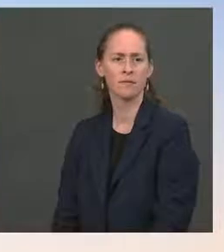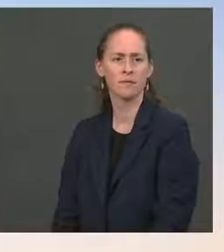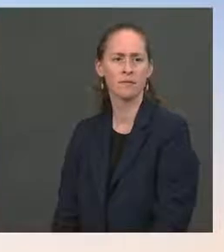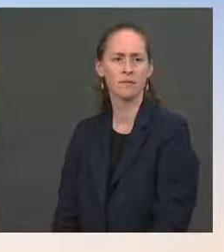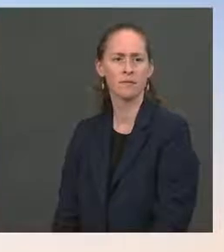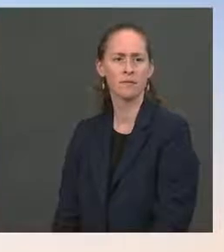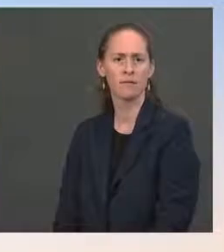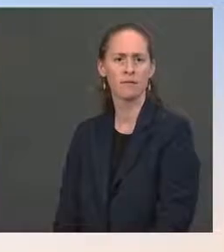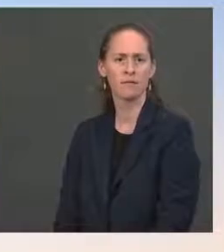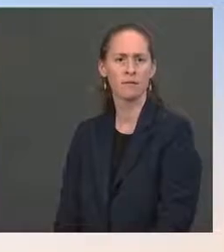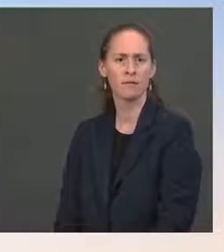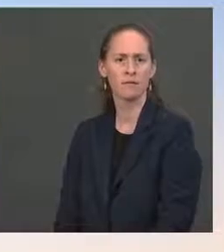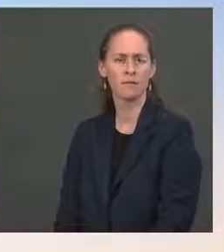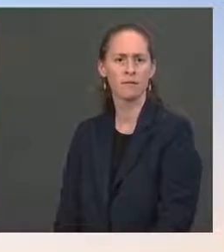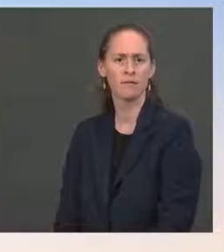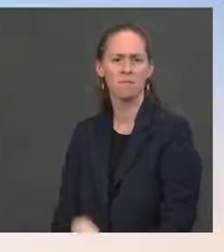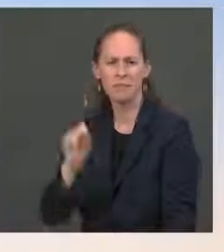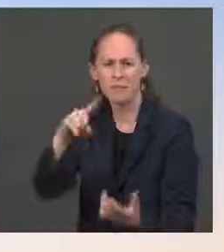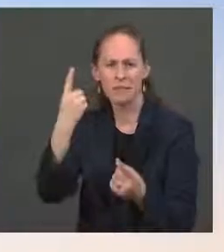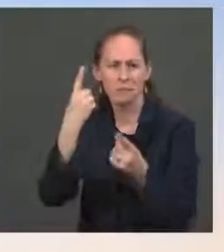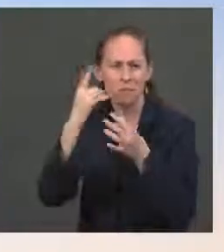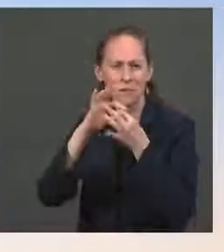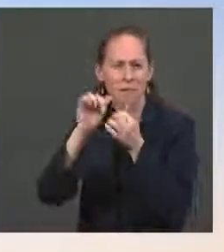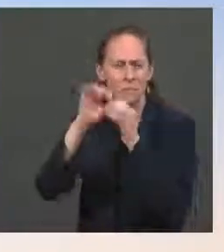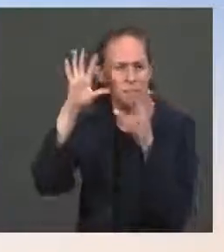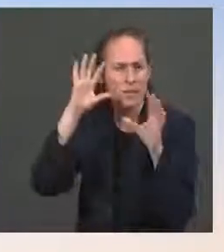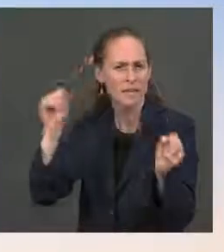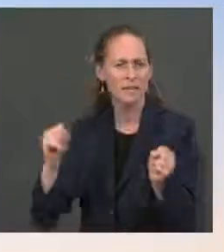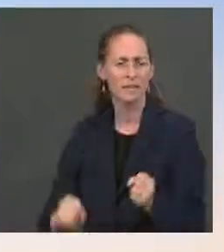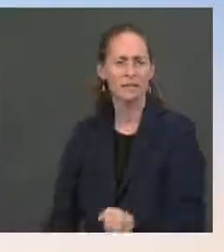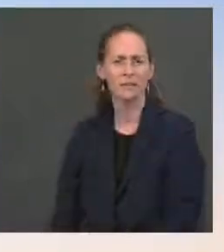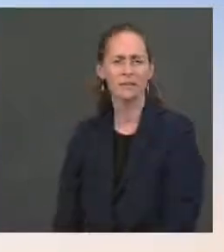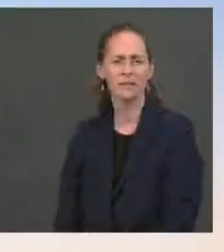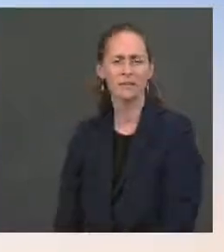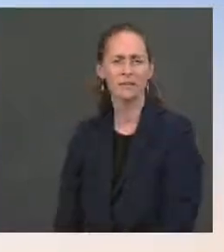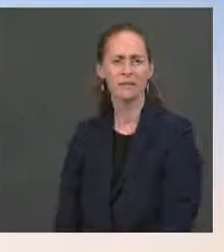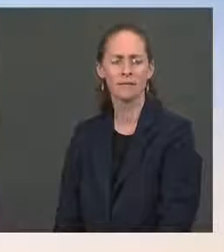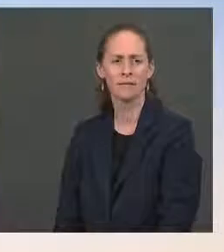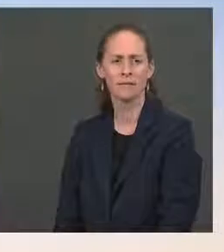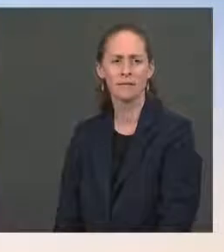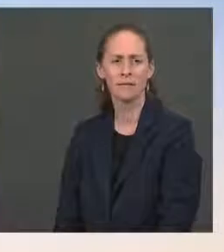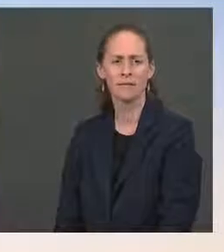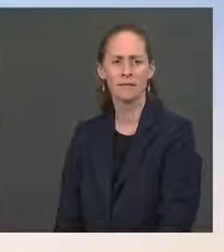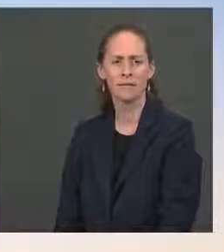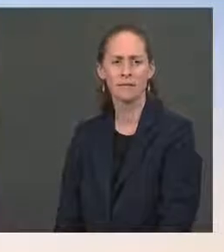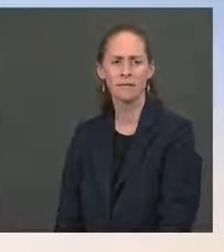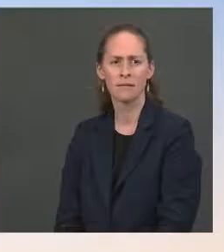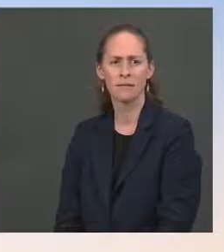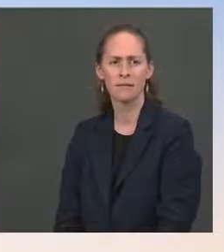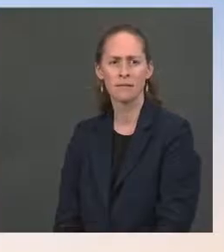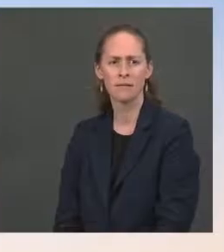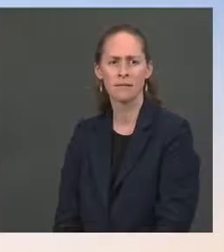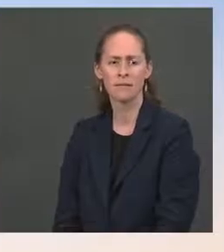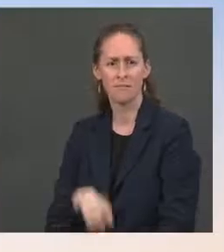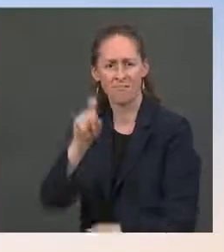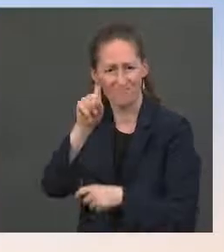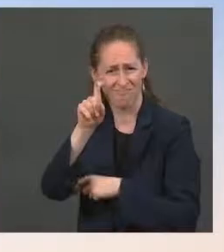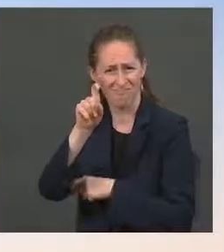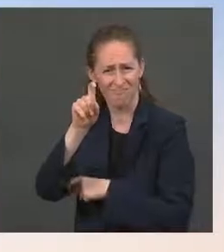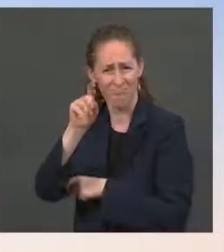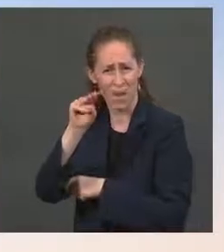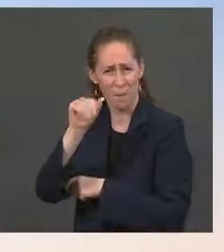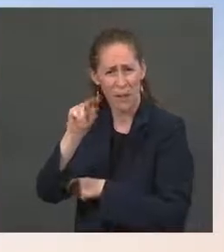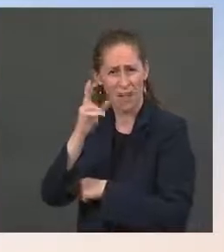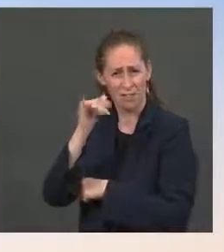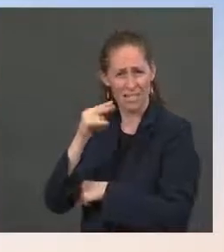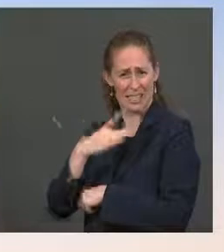want to play the role of president? Does he like the president? Doesn't he like the president? I guess I don't really expect you to answer, because I know it's difficult to